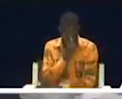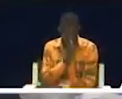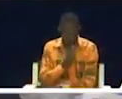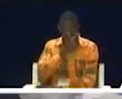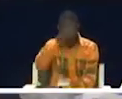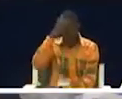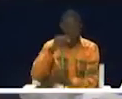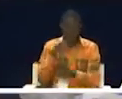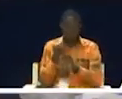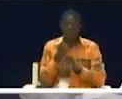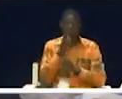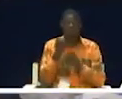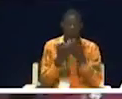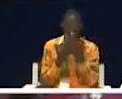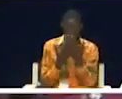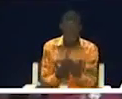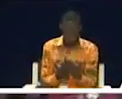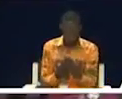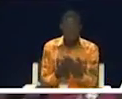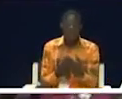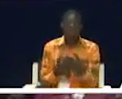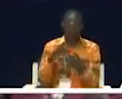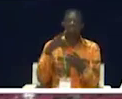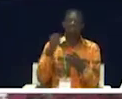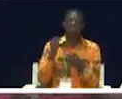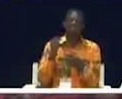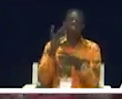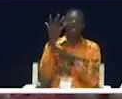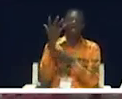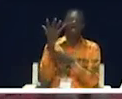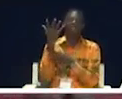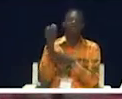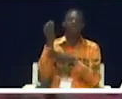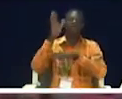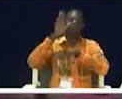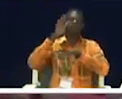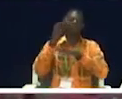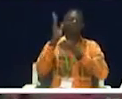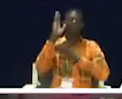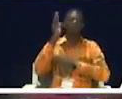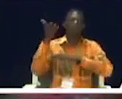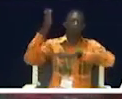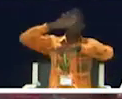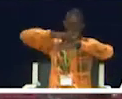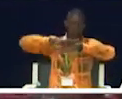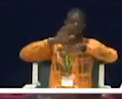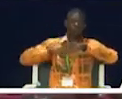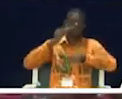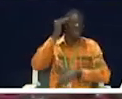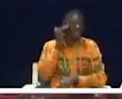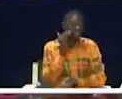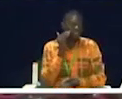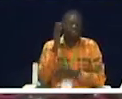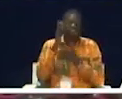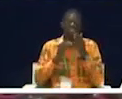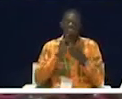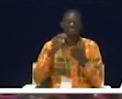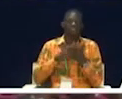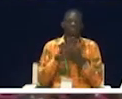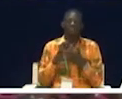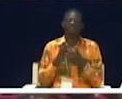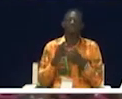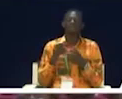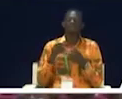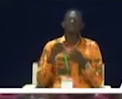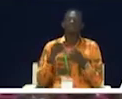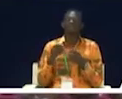Because when you wait, the hand of God drops upon your head. Hello? There's a song, trending now,